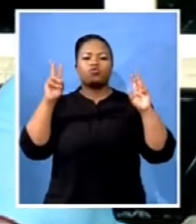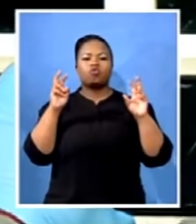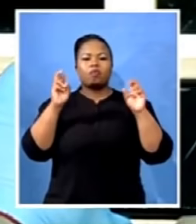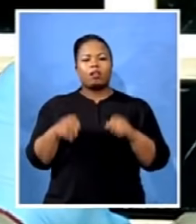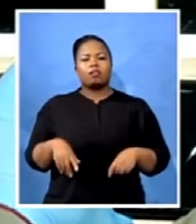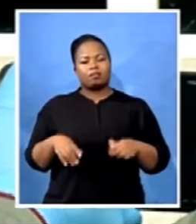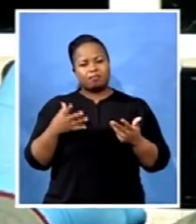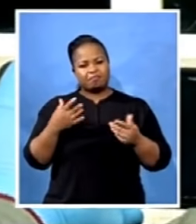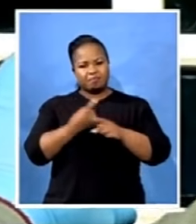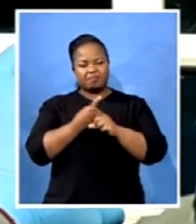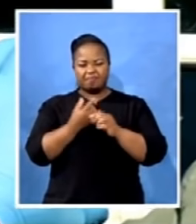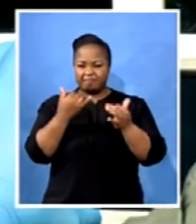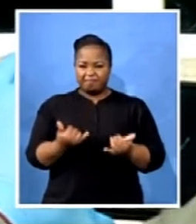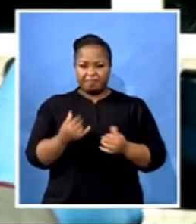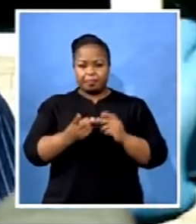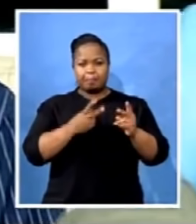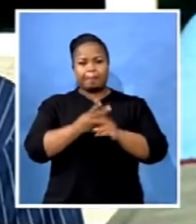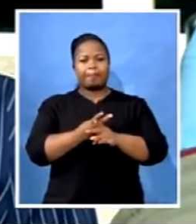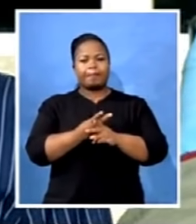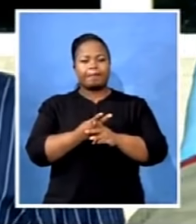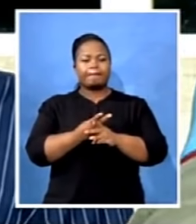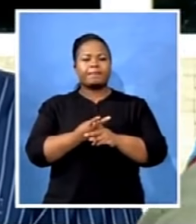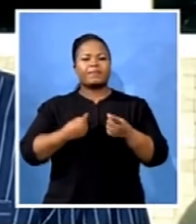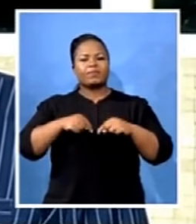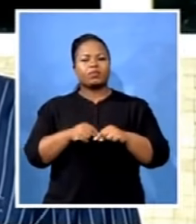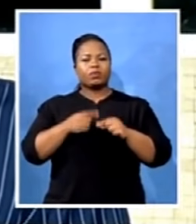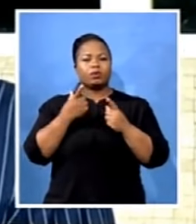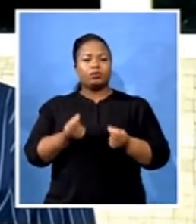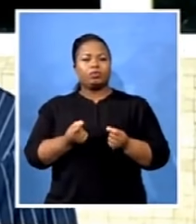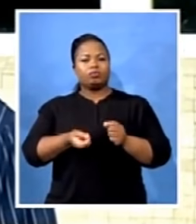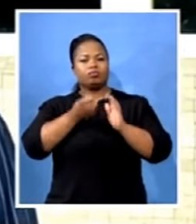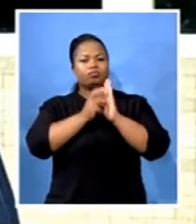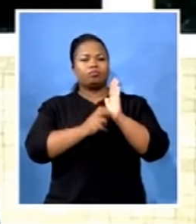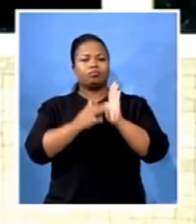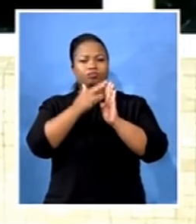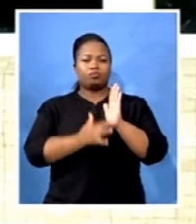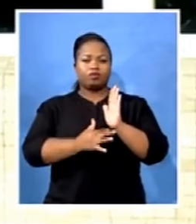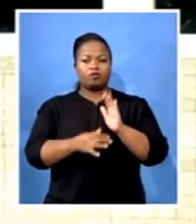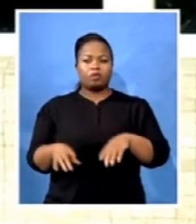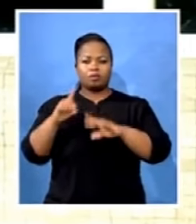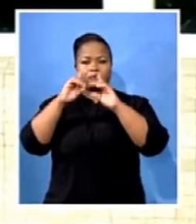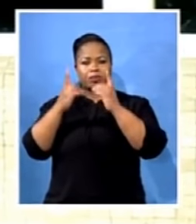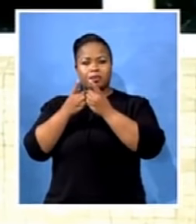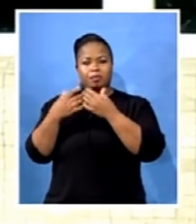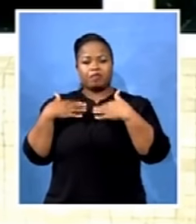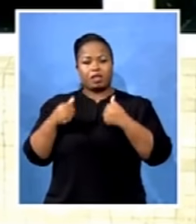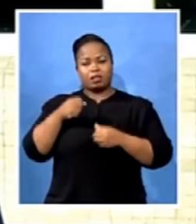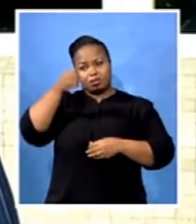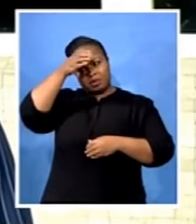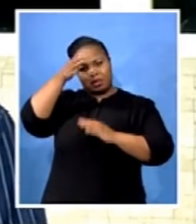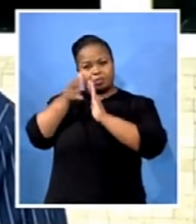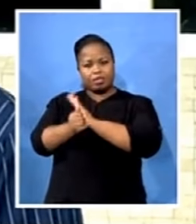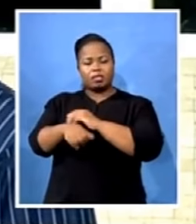per the outline from the health experts and the National Command Council, chaired by the